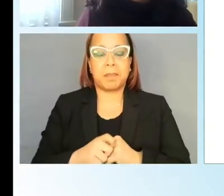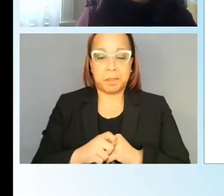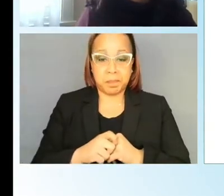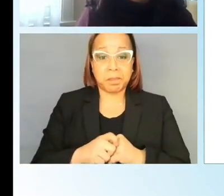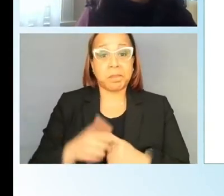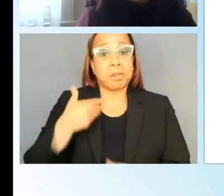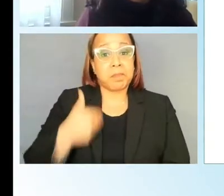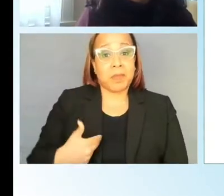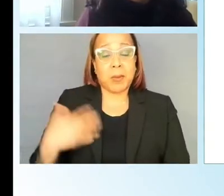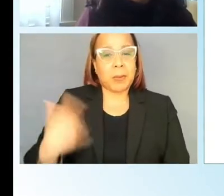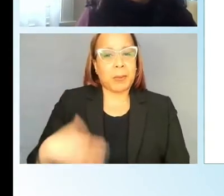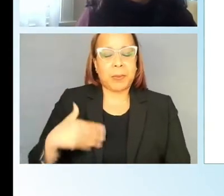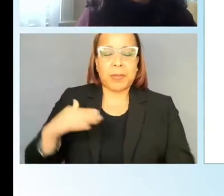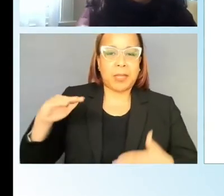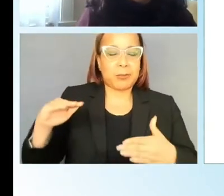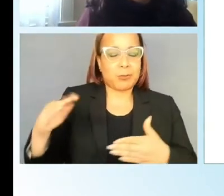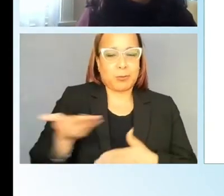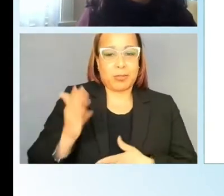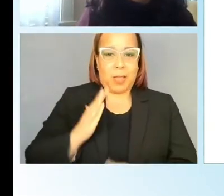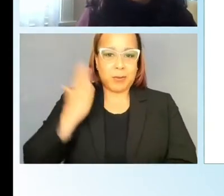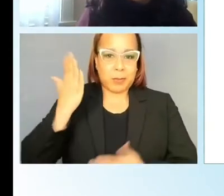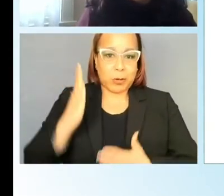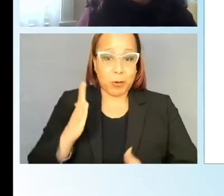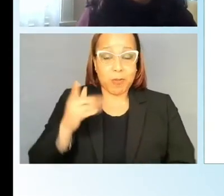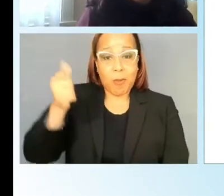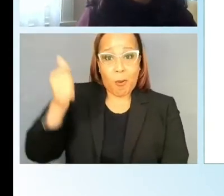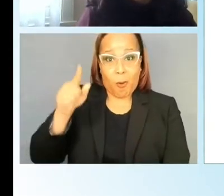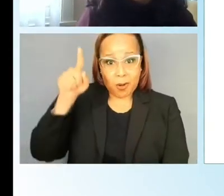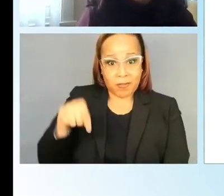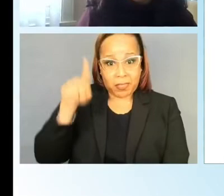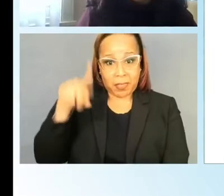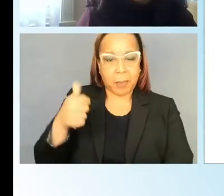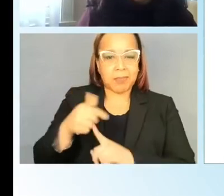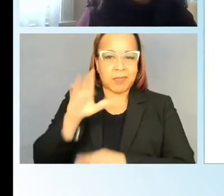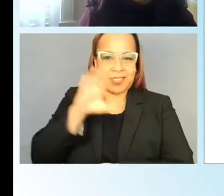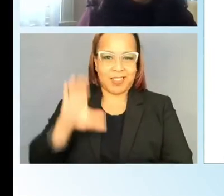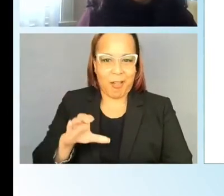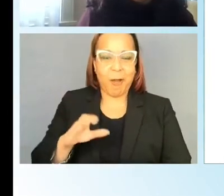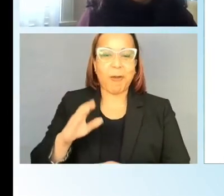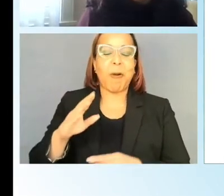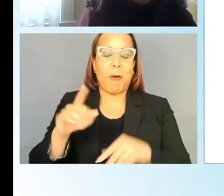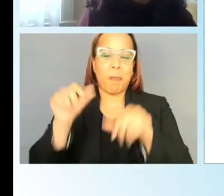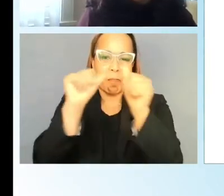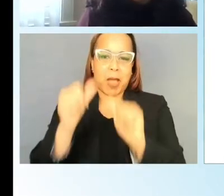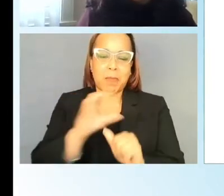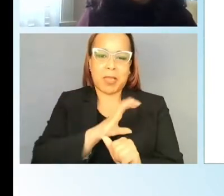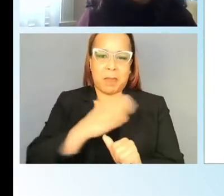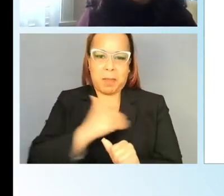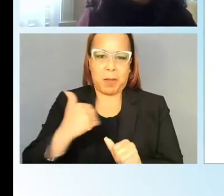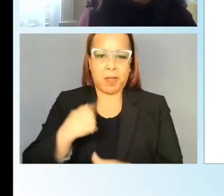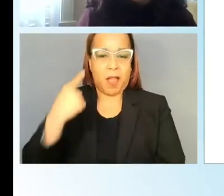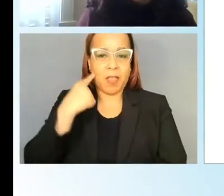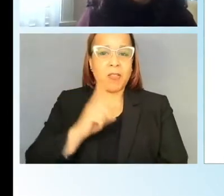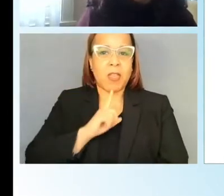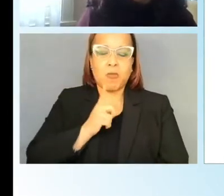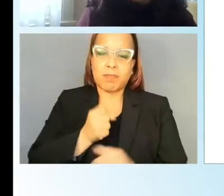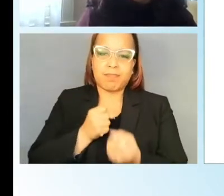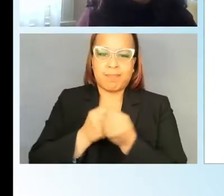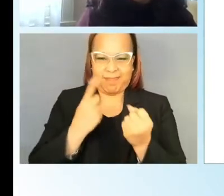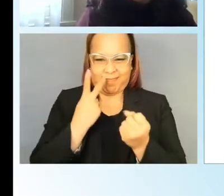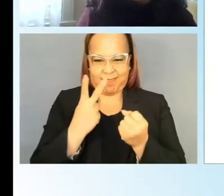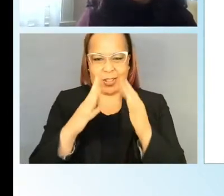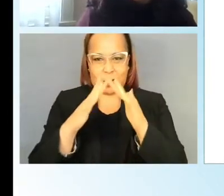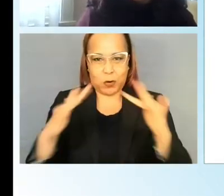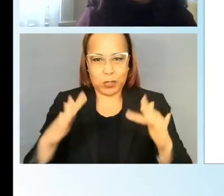the honor of introducing our speakers. All of them are Chicago Monuments Committee members, and I think they really speak to the diversity of